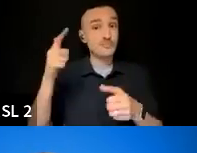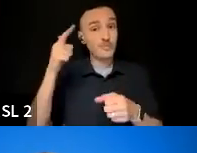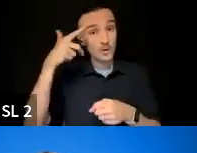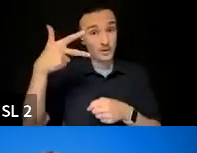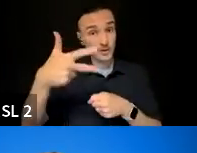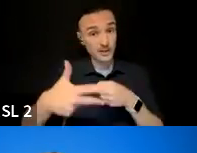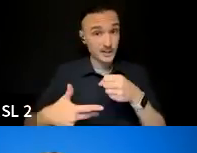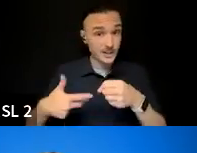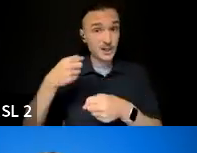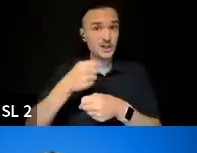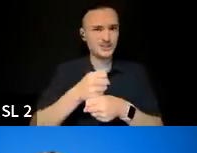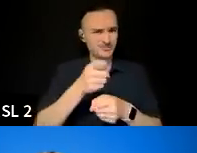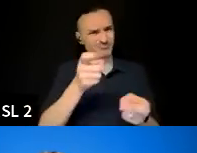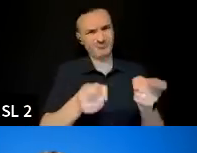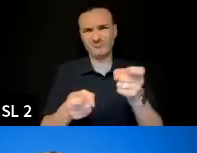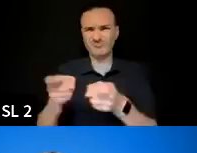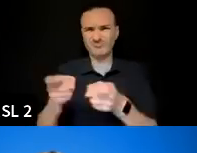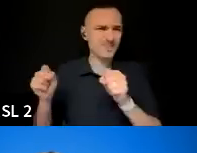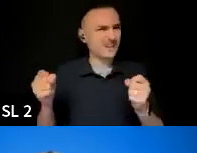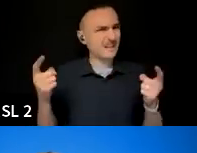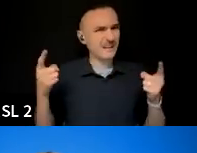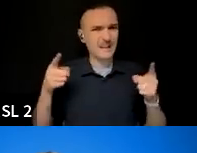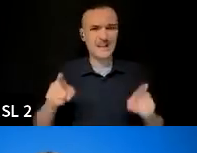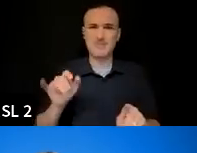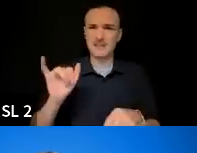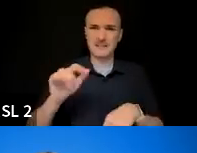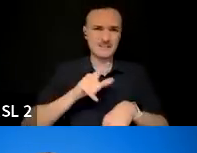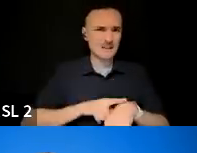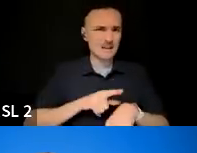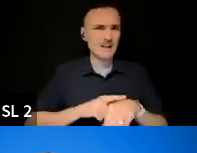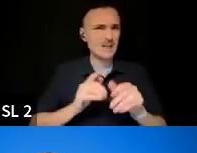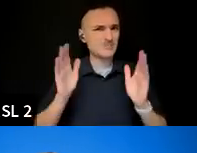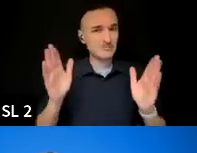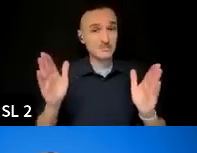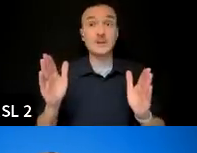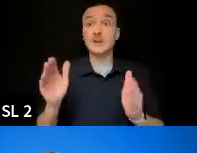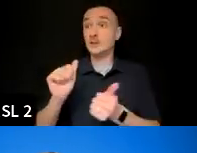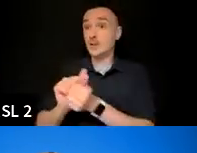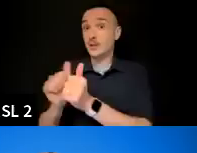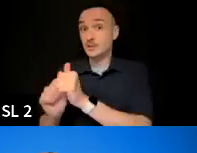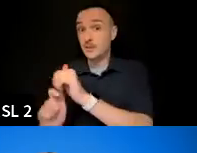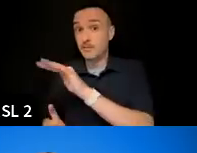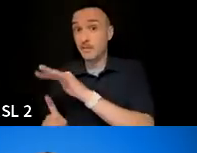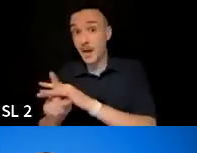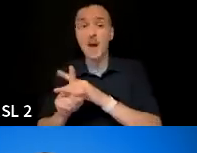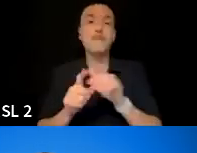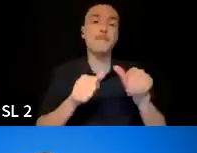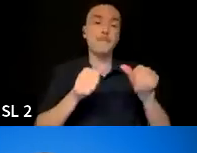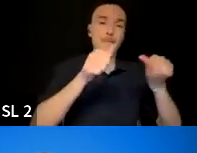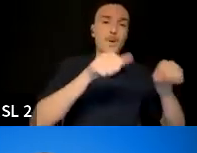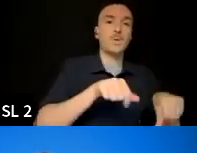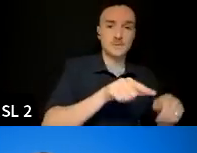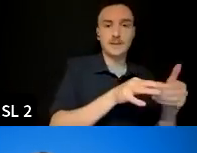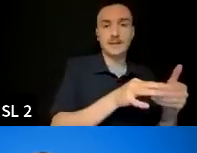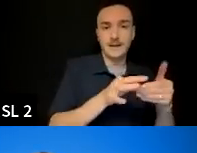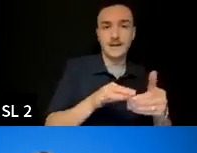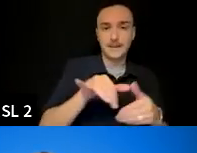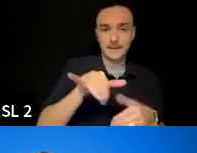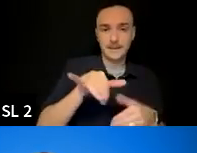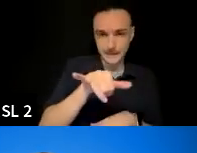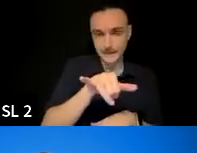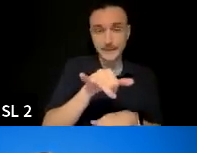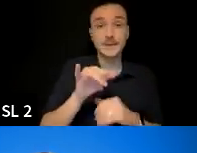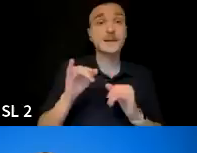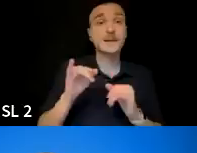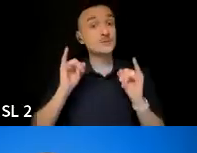When our policies or processes change, we again post notices in the NIH guide. Instructions in NIH guide notices should be followed